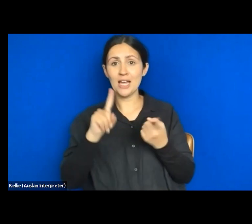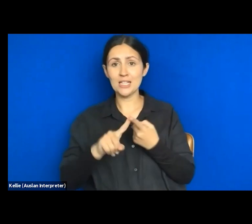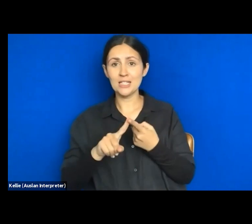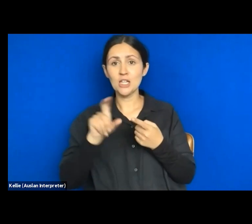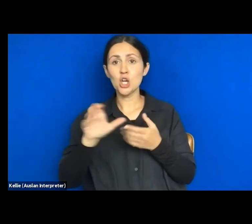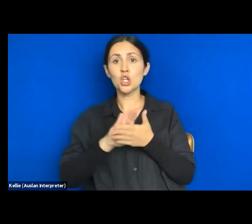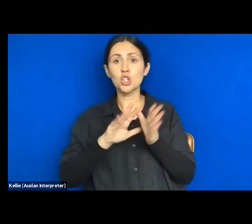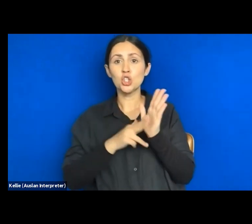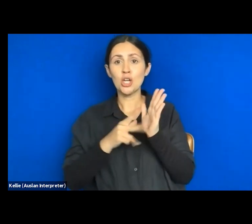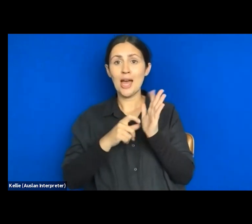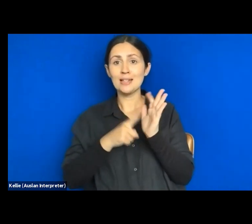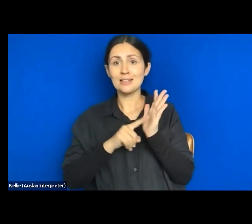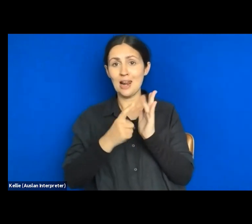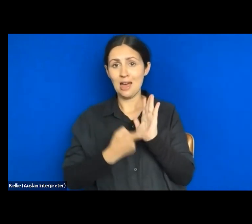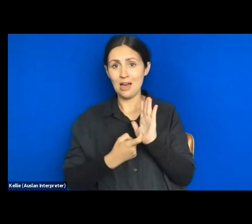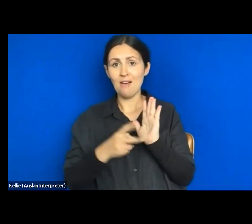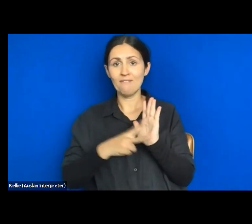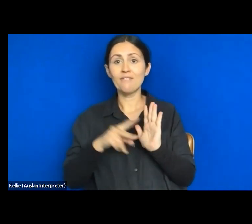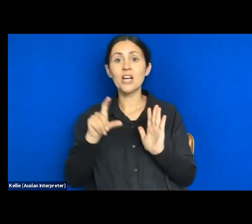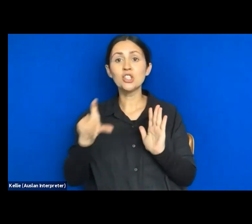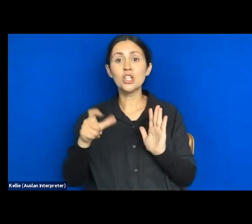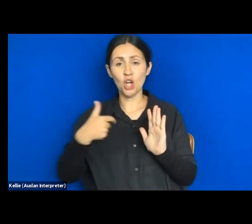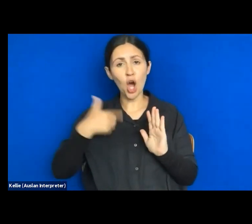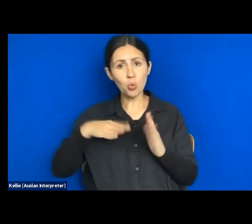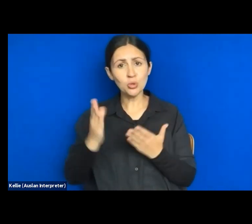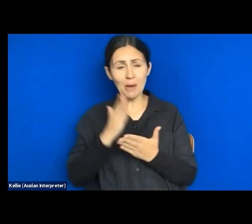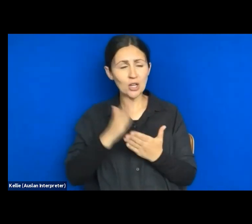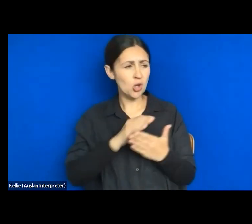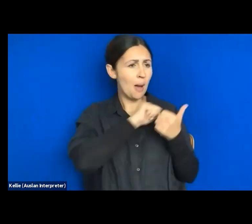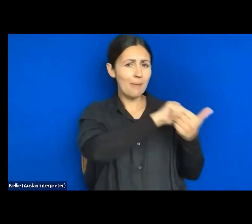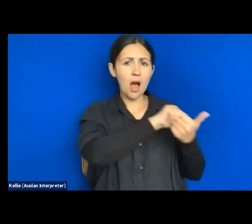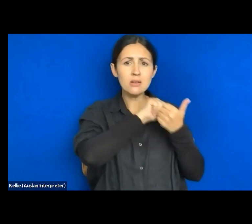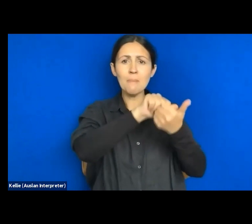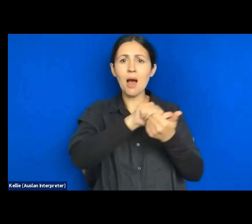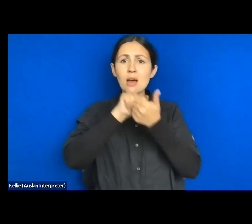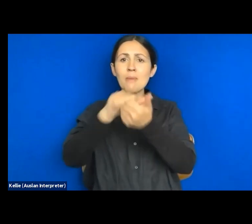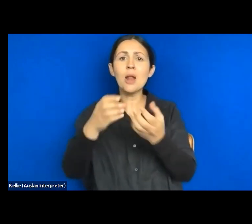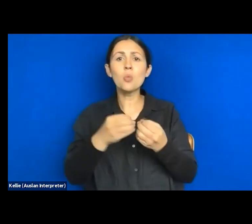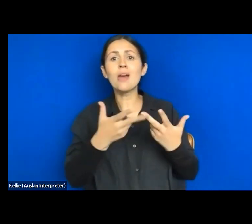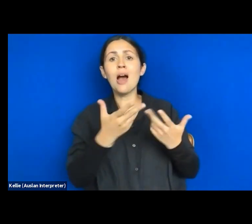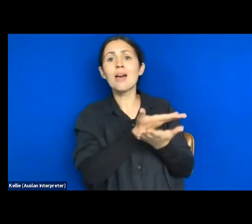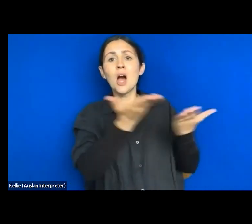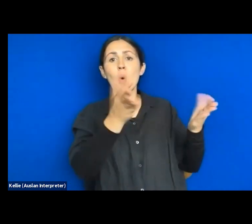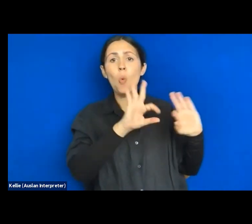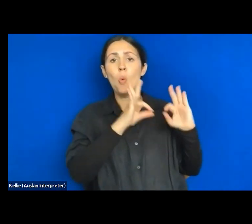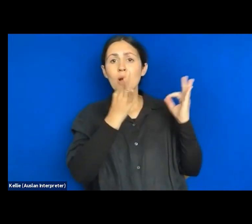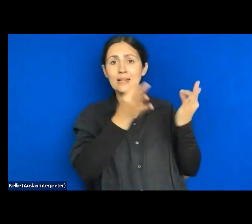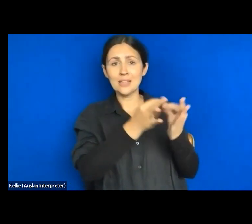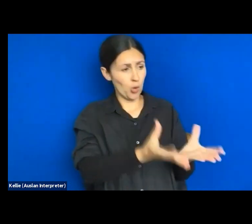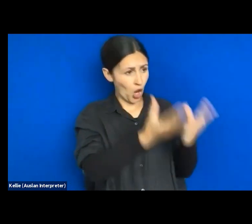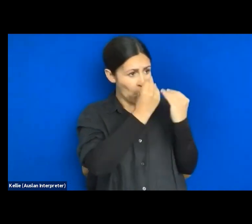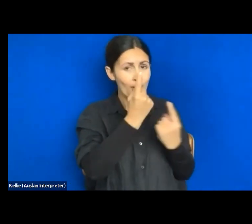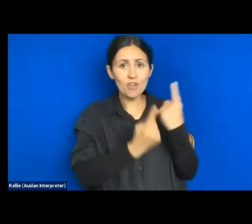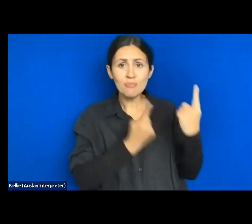that was already a trademark of UNSW. I wanted to embed a rich culture of collaboration into